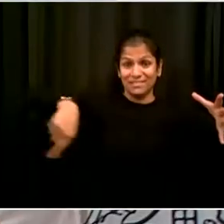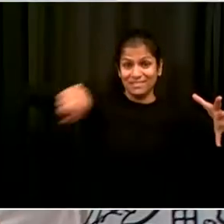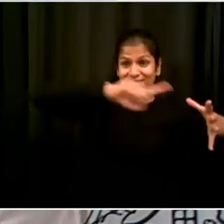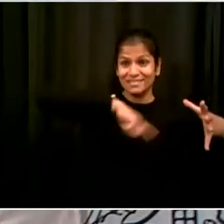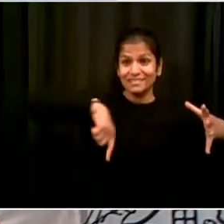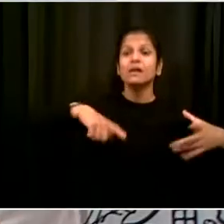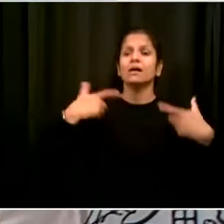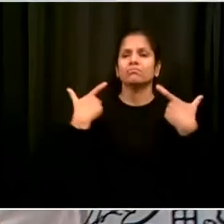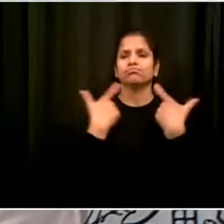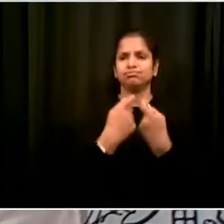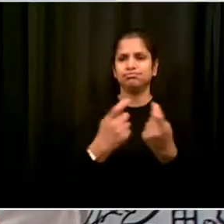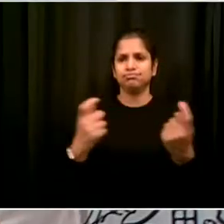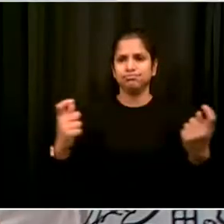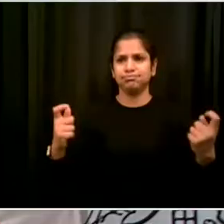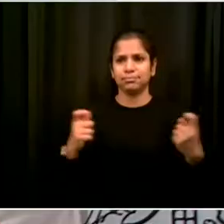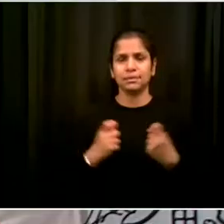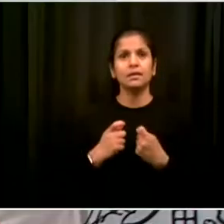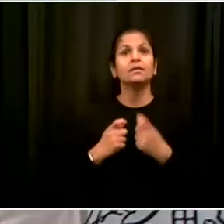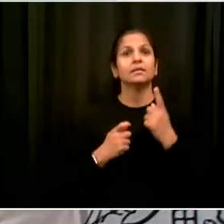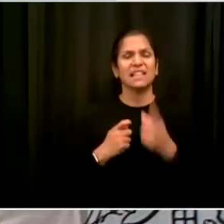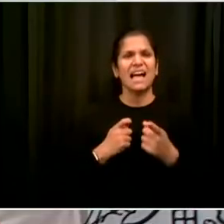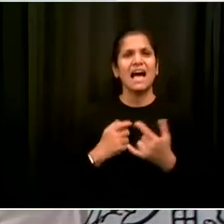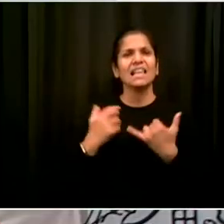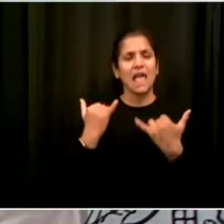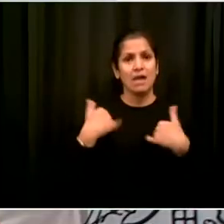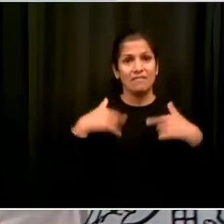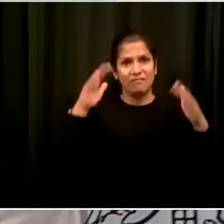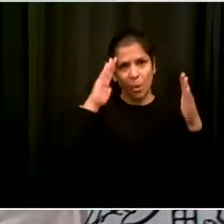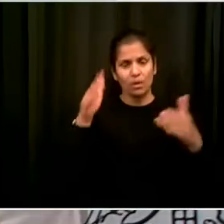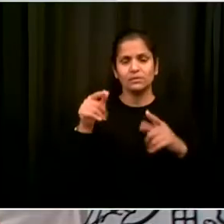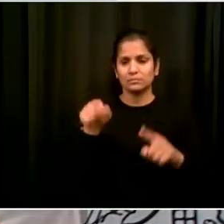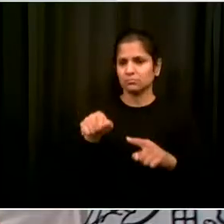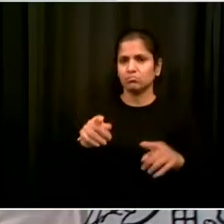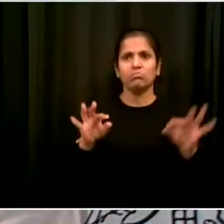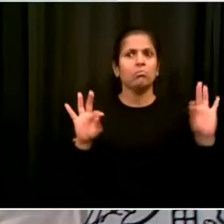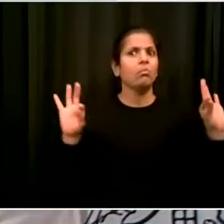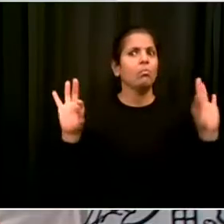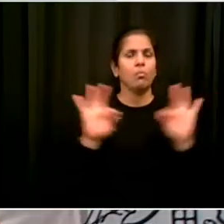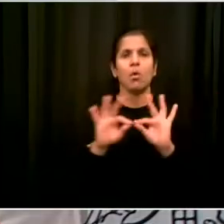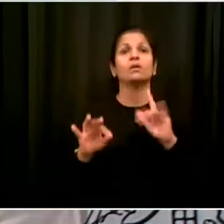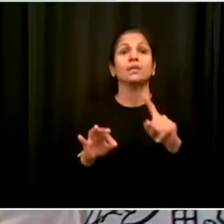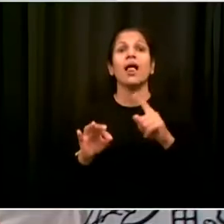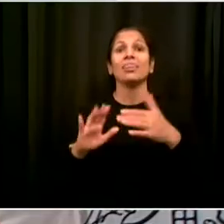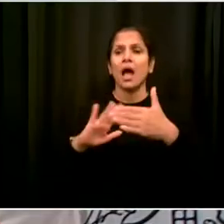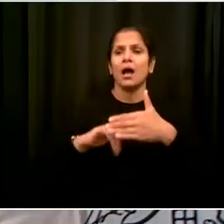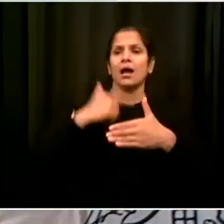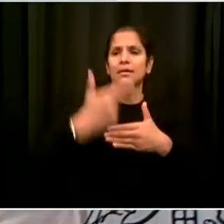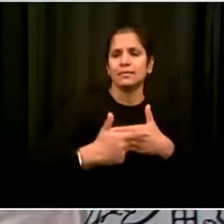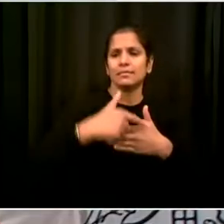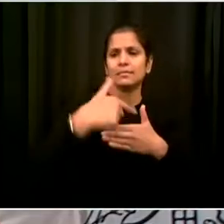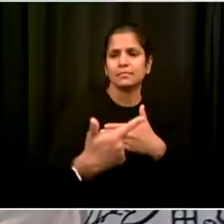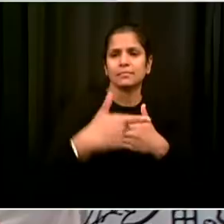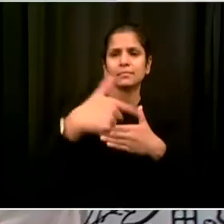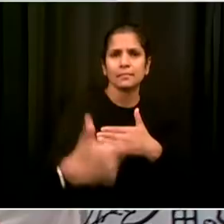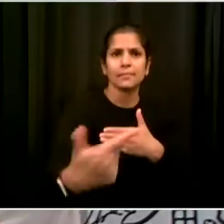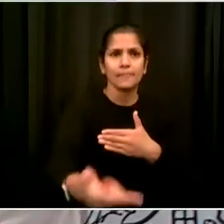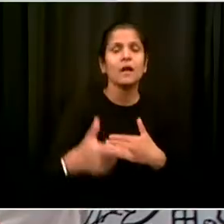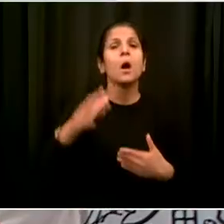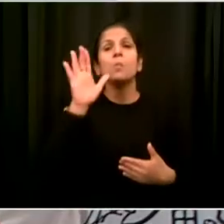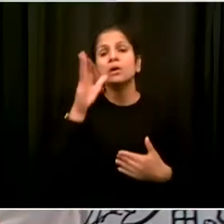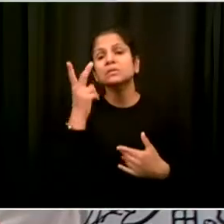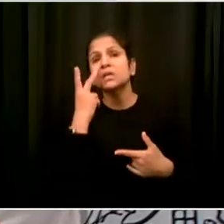line at schools and many other sites and ways to distribute the vaccine. But I want to caution that